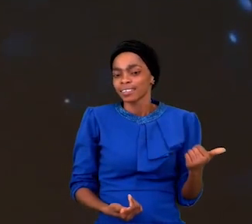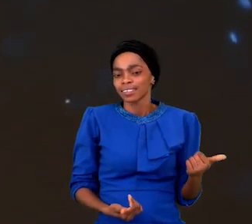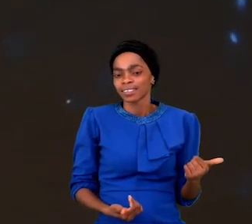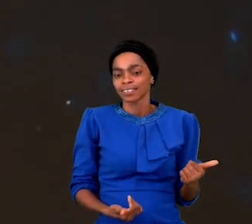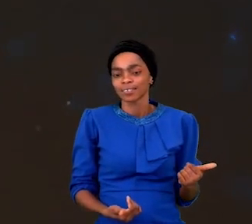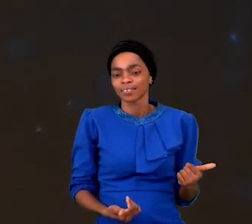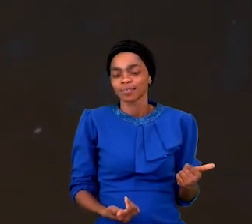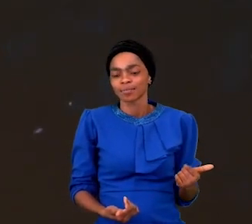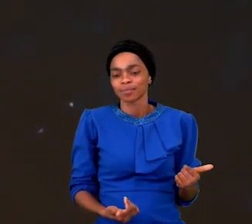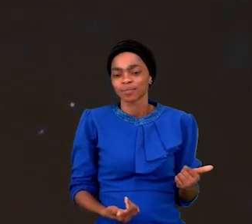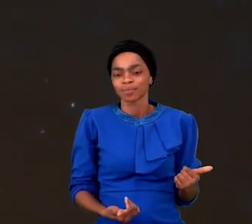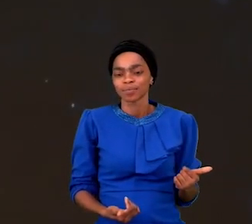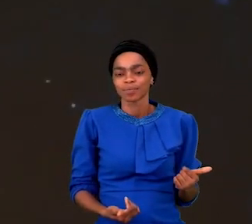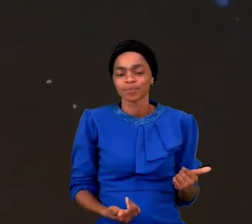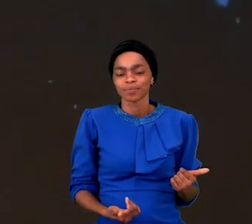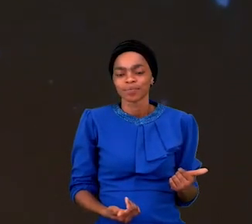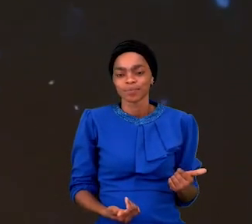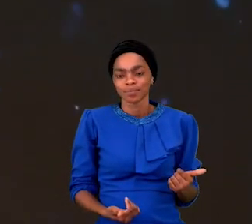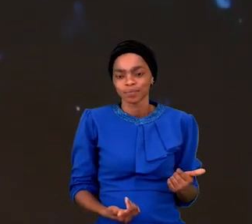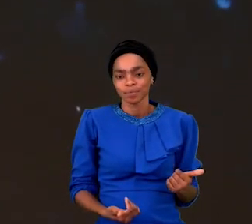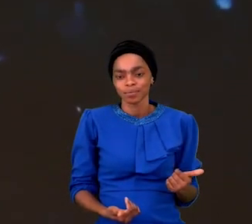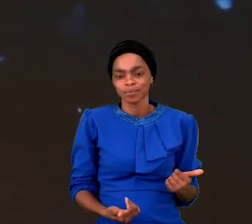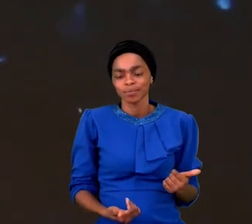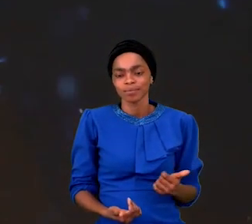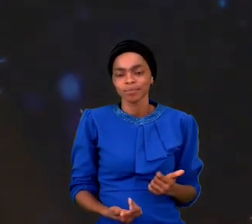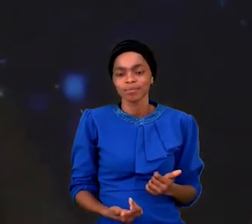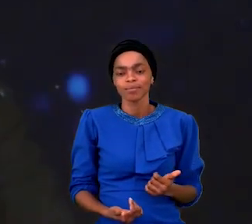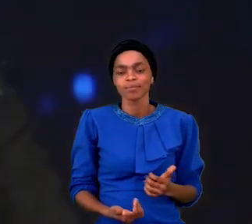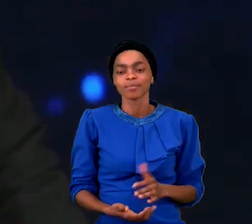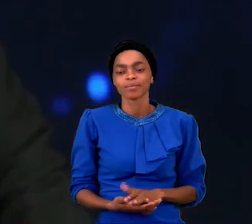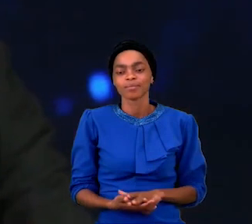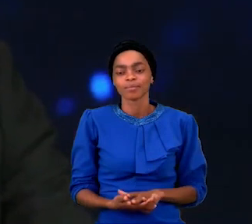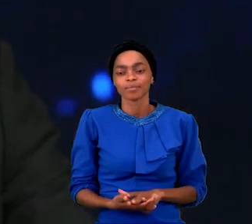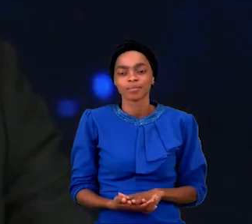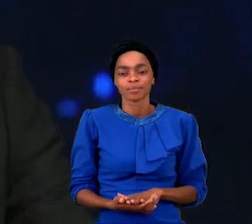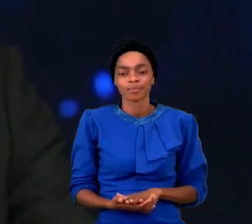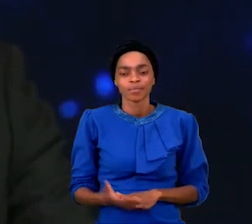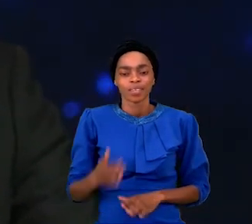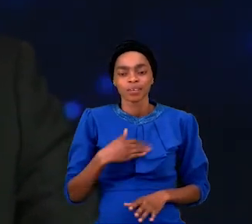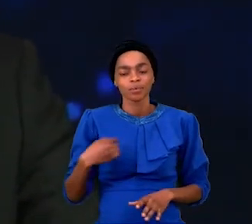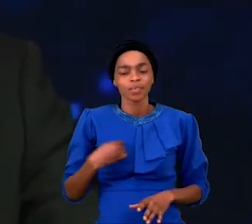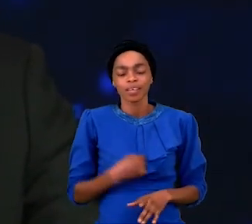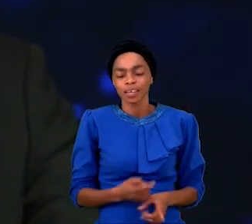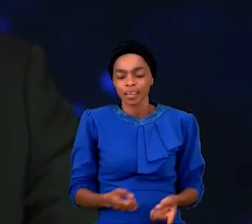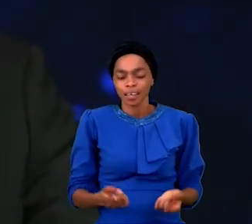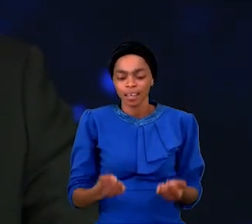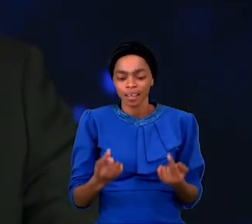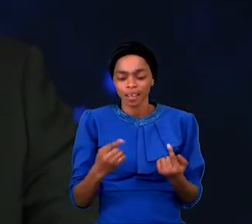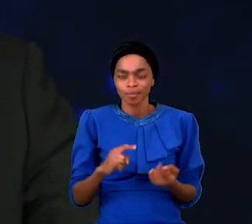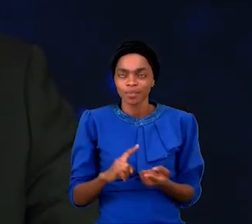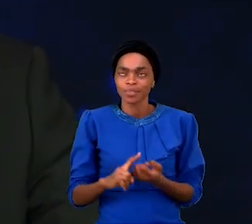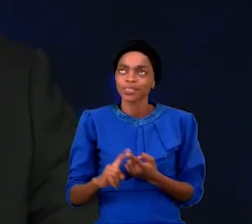and we come to you. We worship